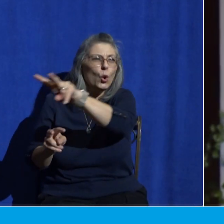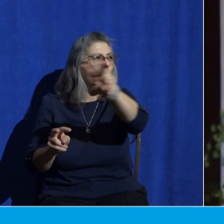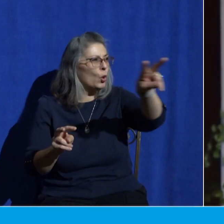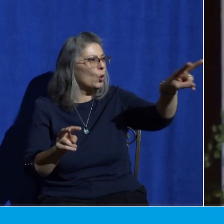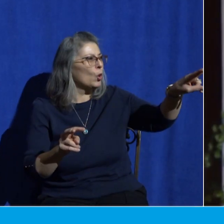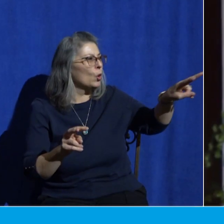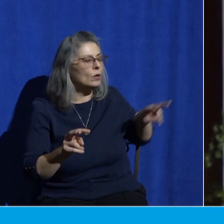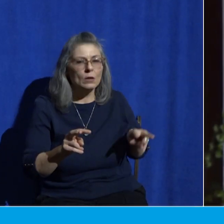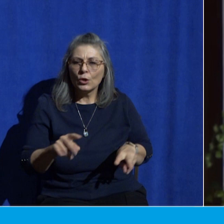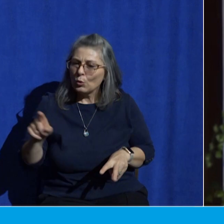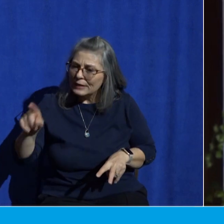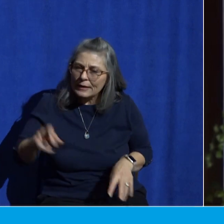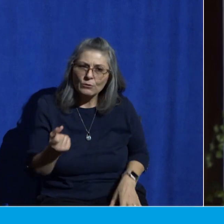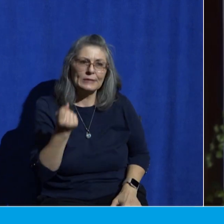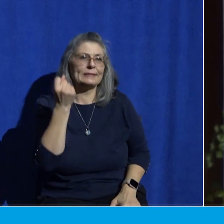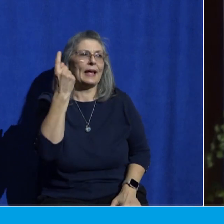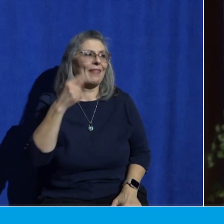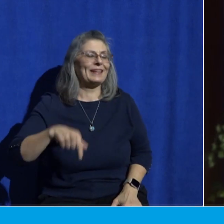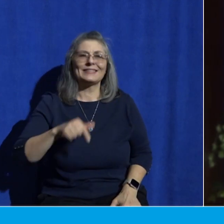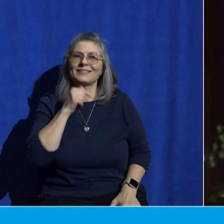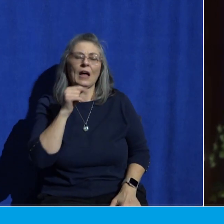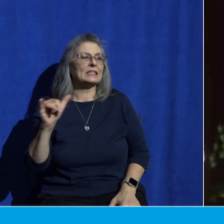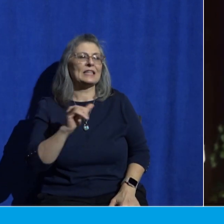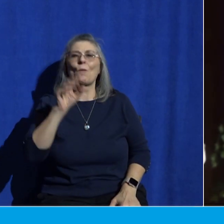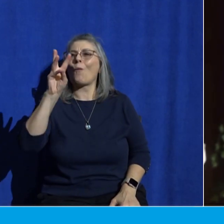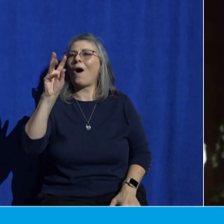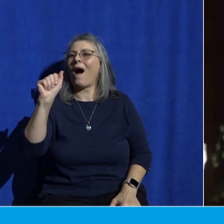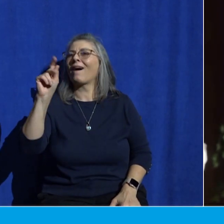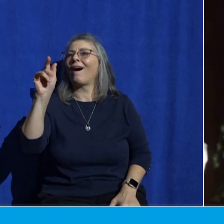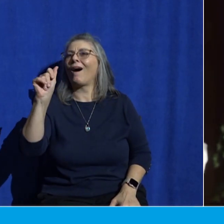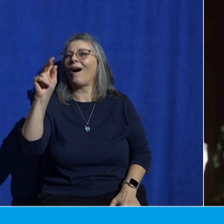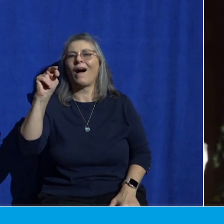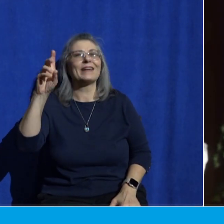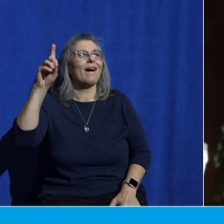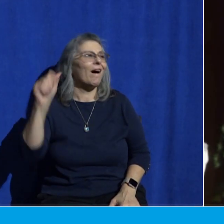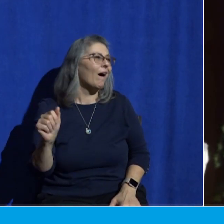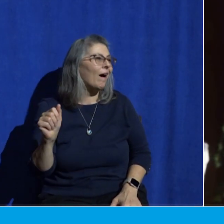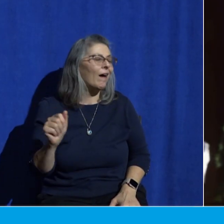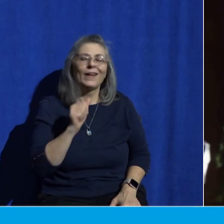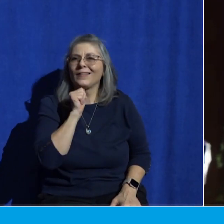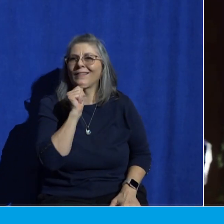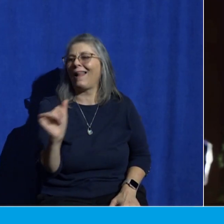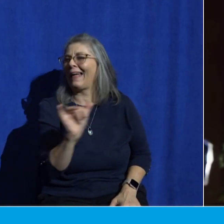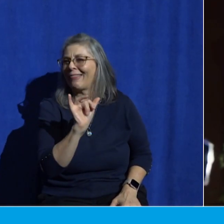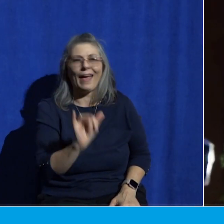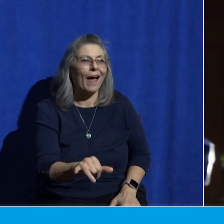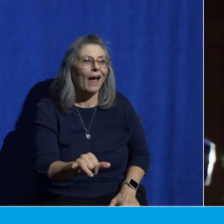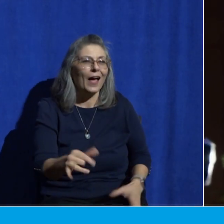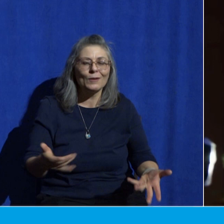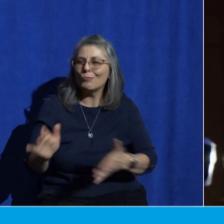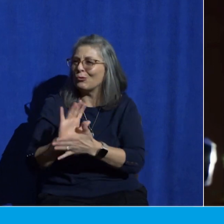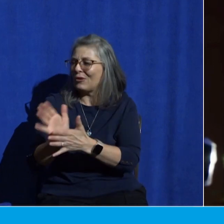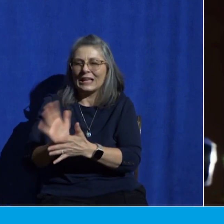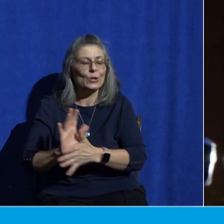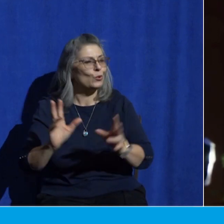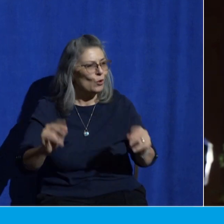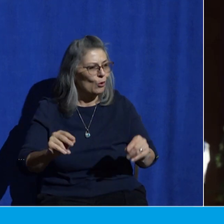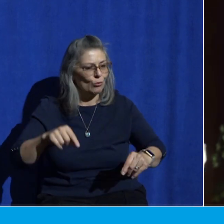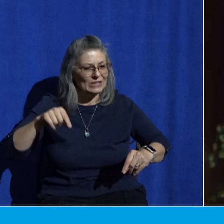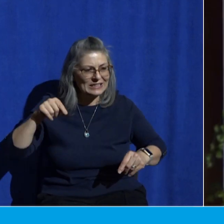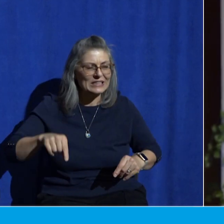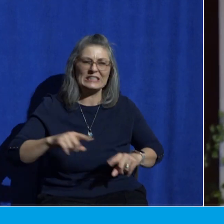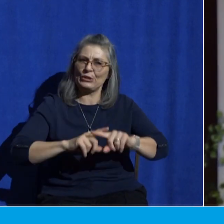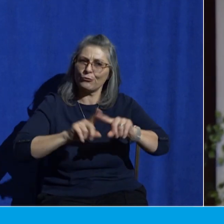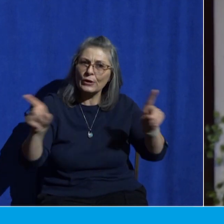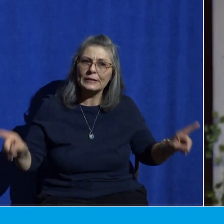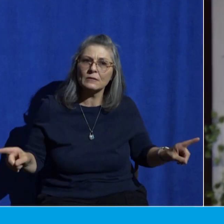get this. This is not like Wakanda. This is like a real place you fly to. And because